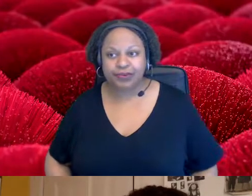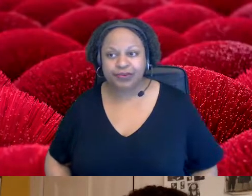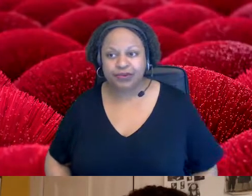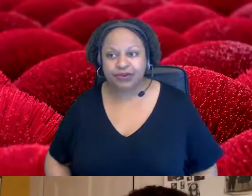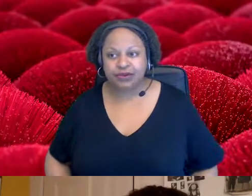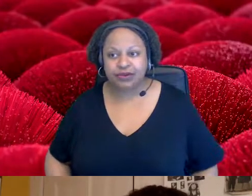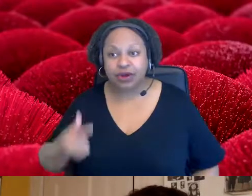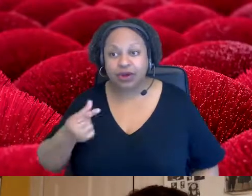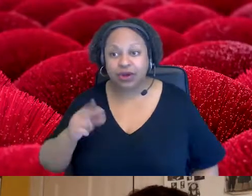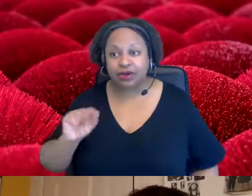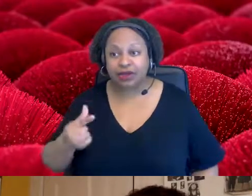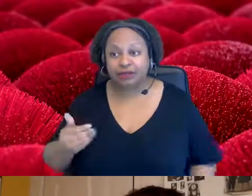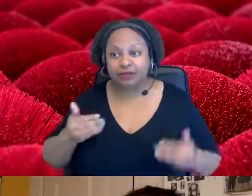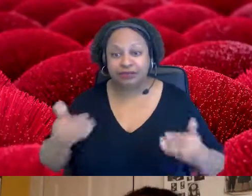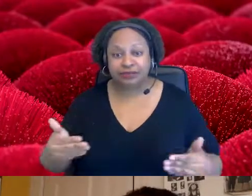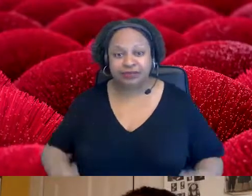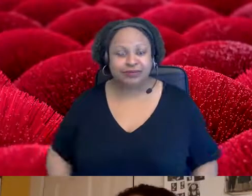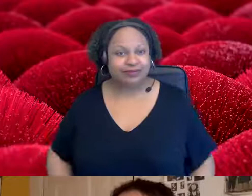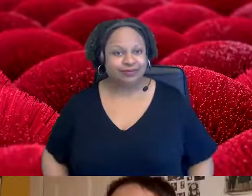Greg, go on, please. Yeah. Okay.